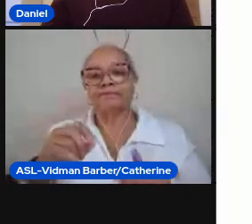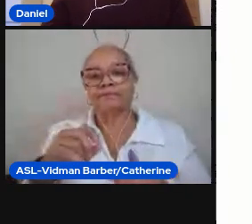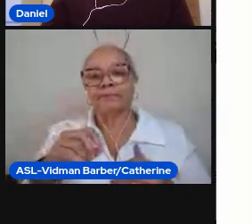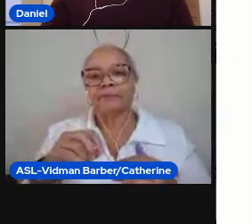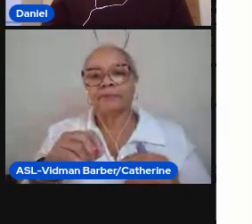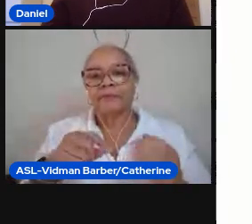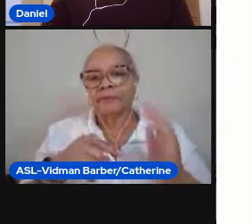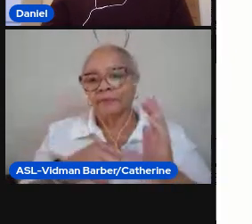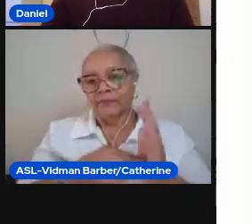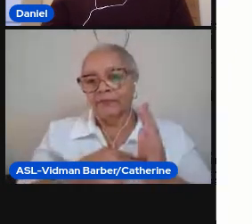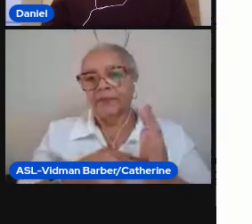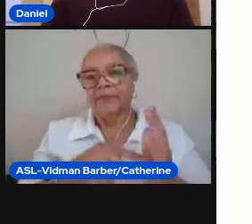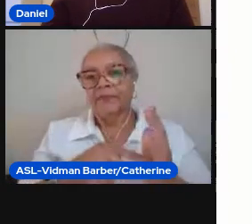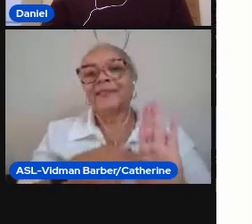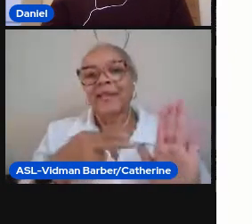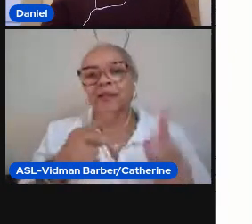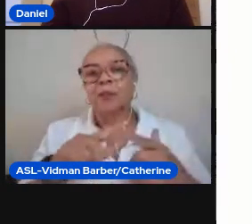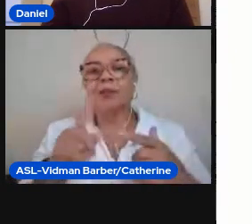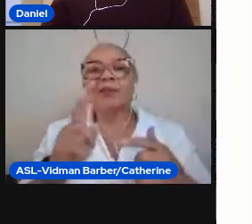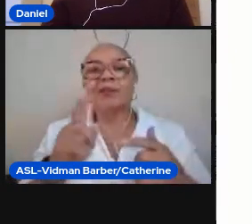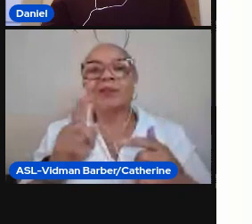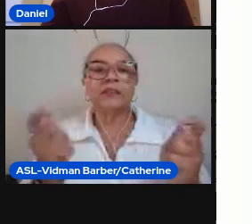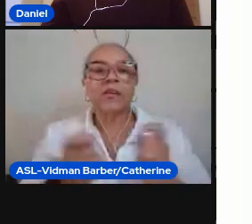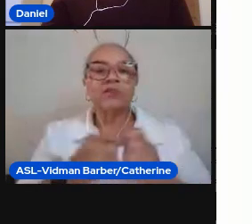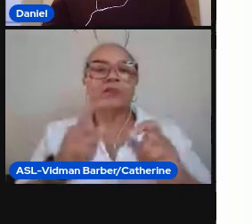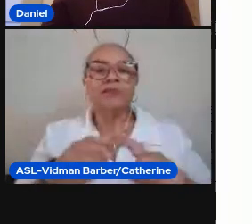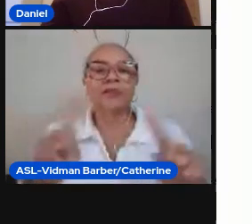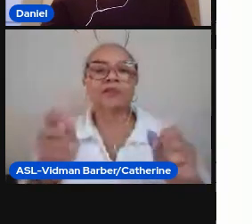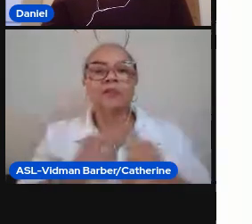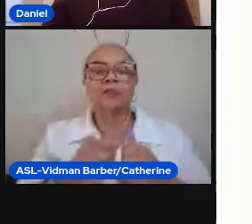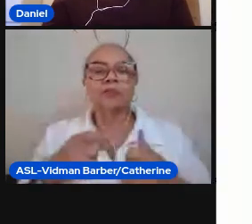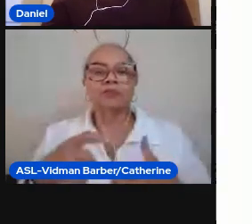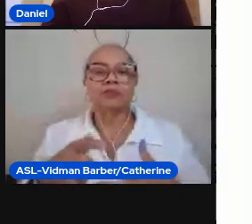But we also saw quite a change in differential gene expression